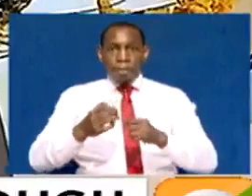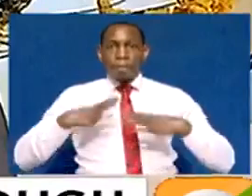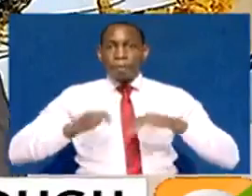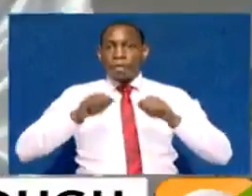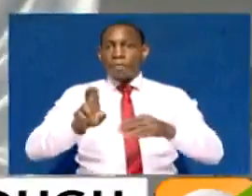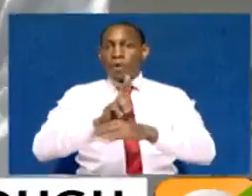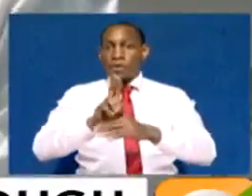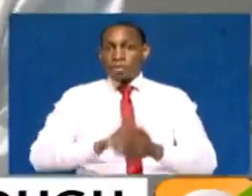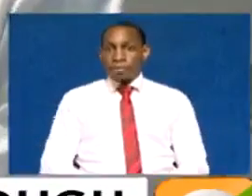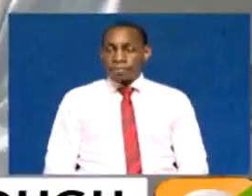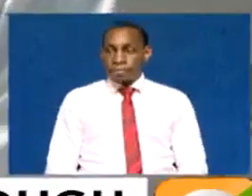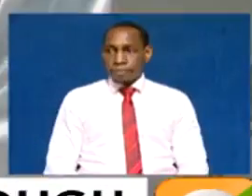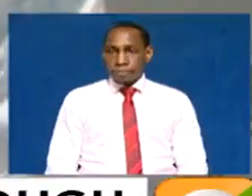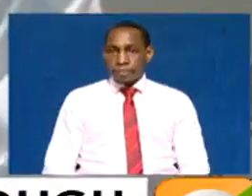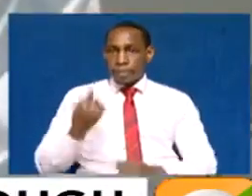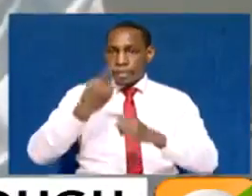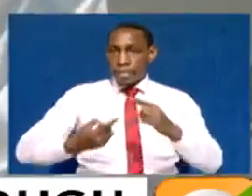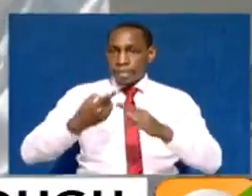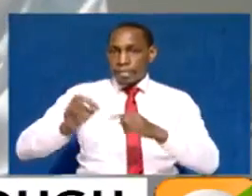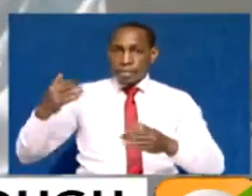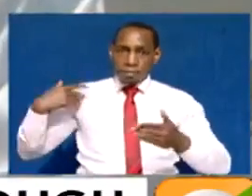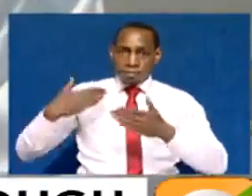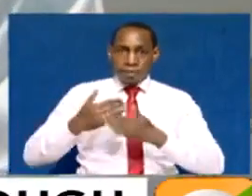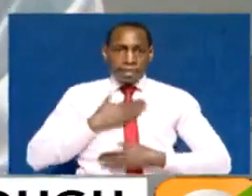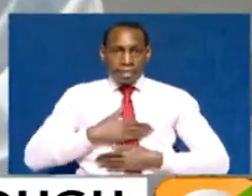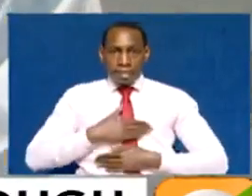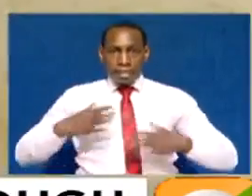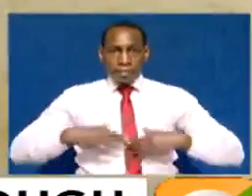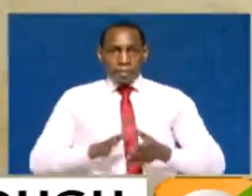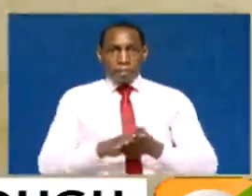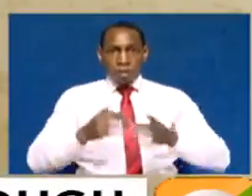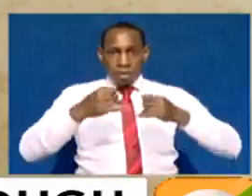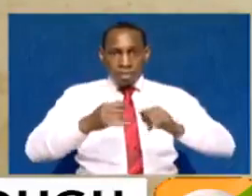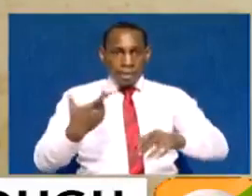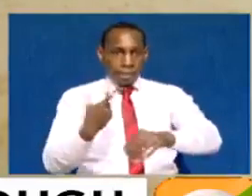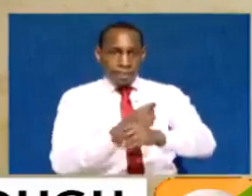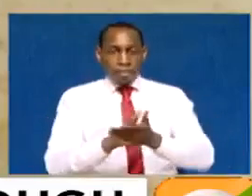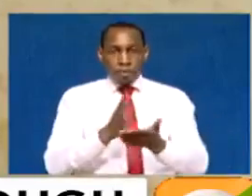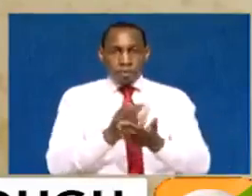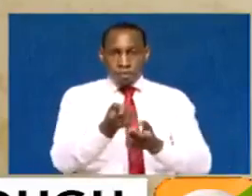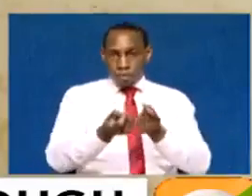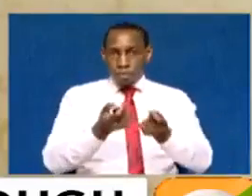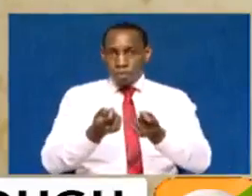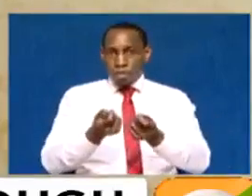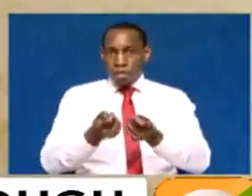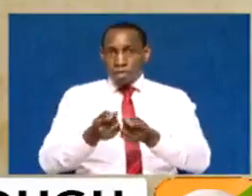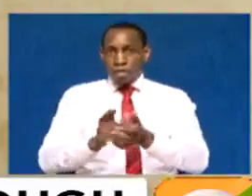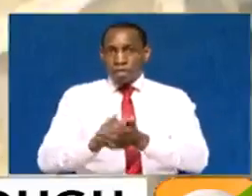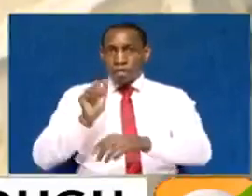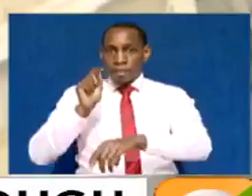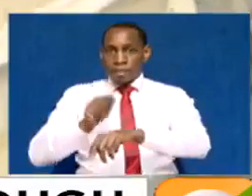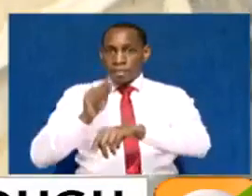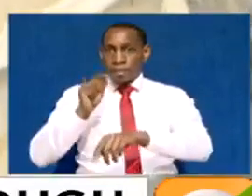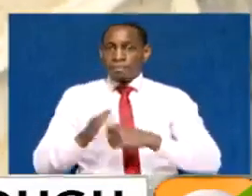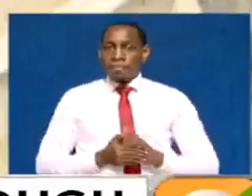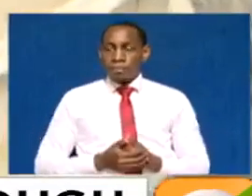population. For 3 years, scientists have been testing a vaccine against a tiny but very lethal insect, the mosquito.